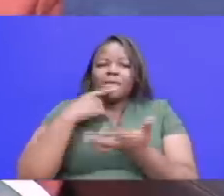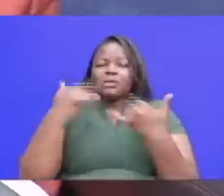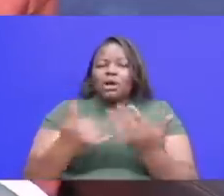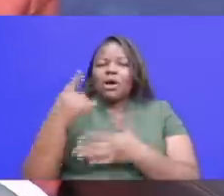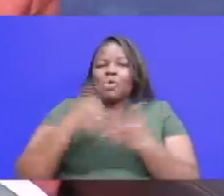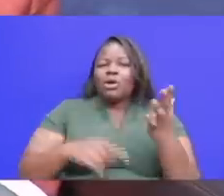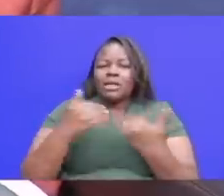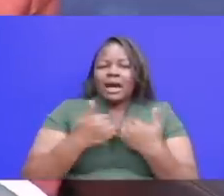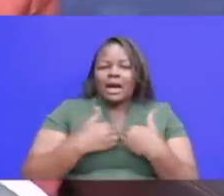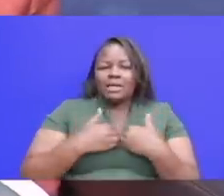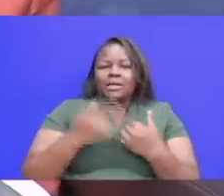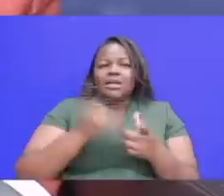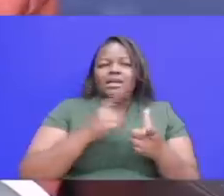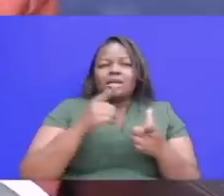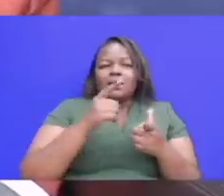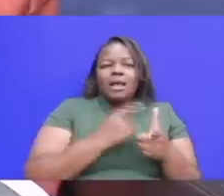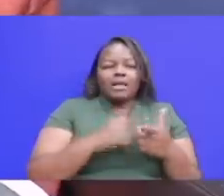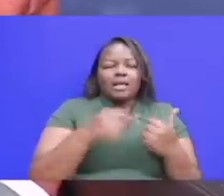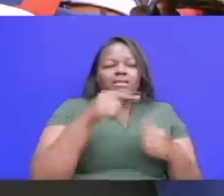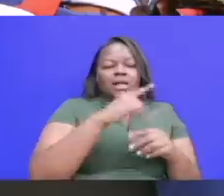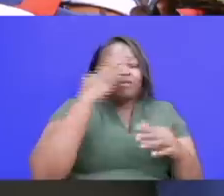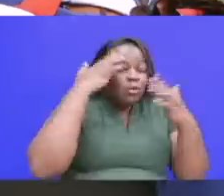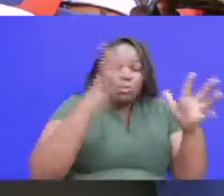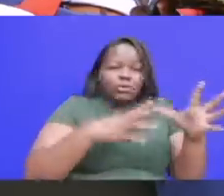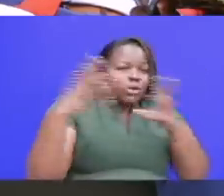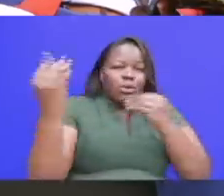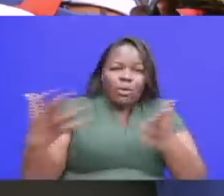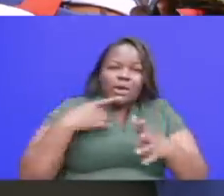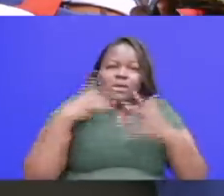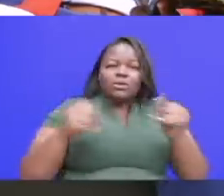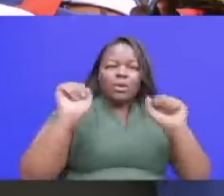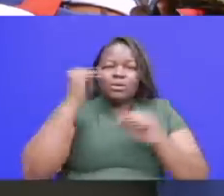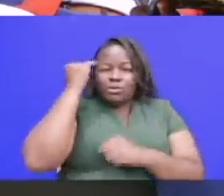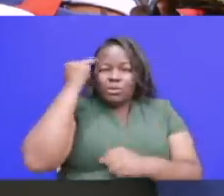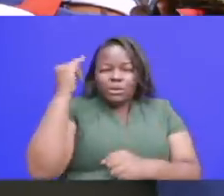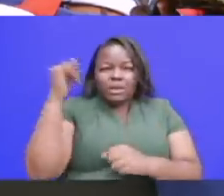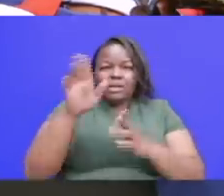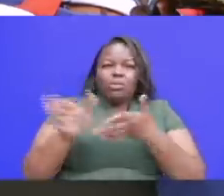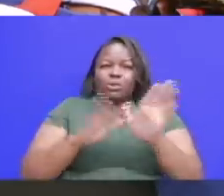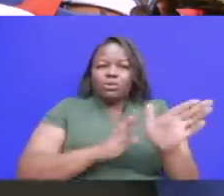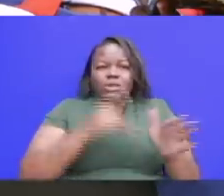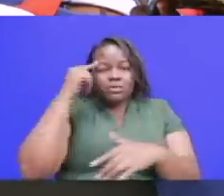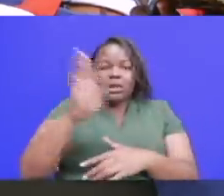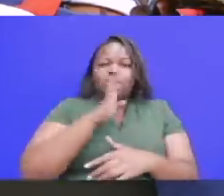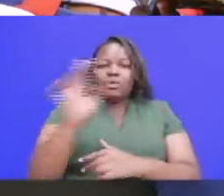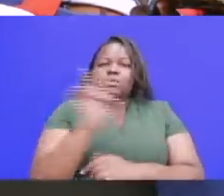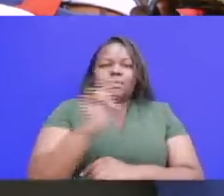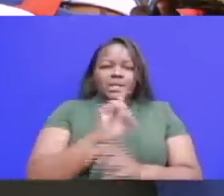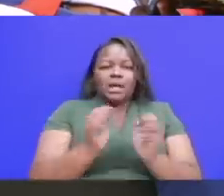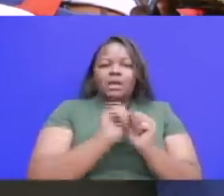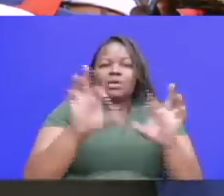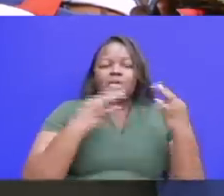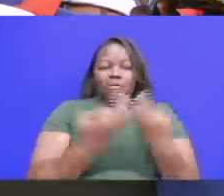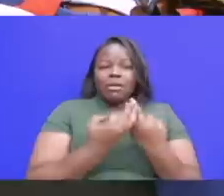no longer having it. He does not know where he's going. Mm-hmm. All right? Mm. So you can imagine it was an opportunity for him to be bitter with his family.